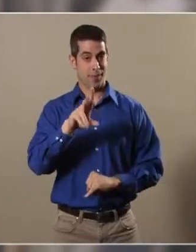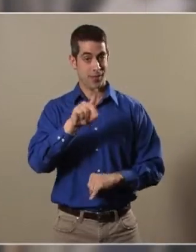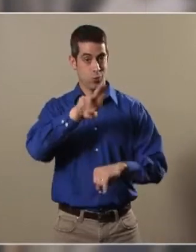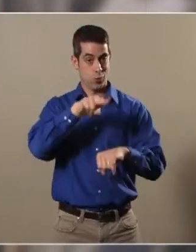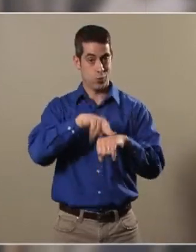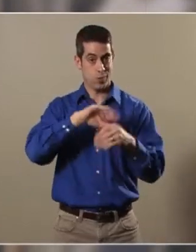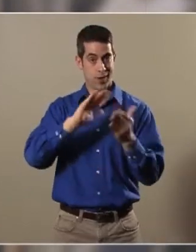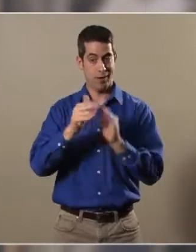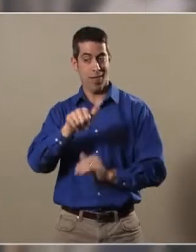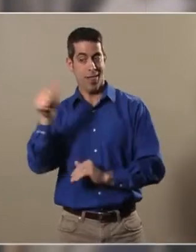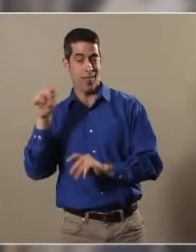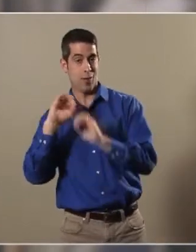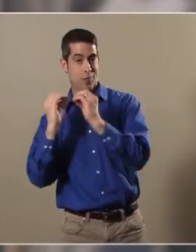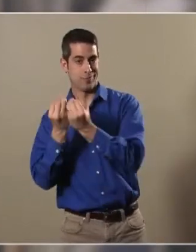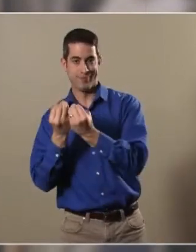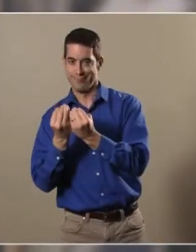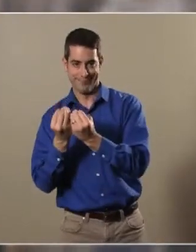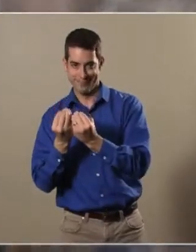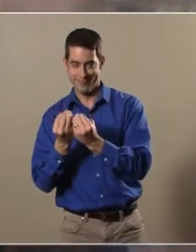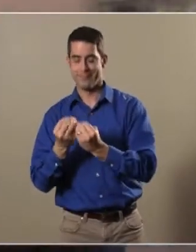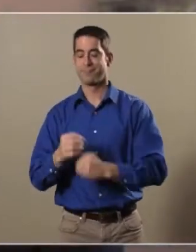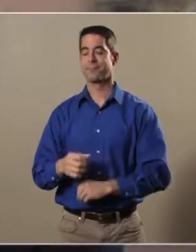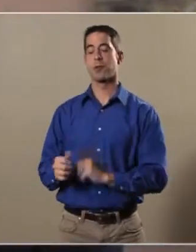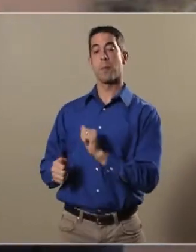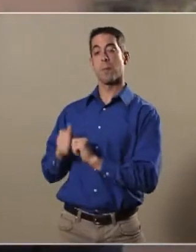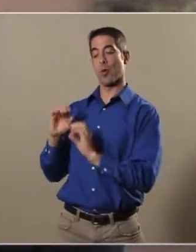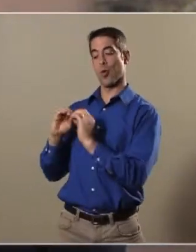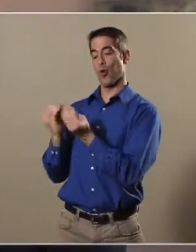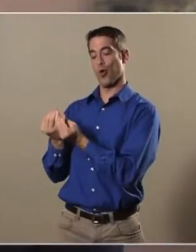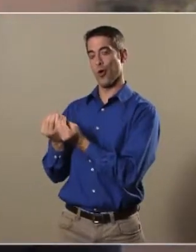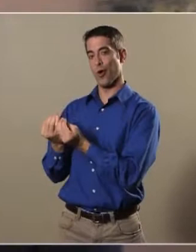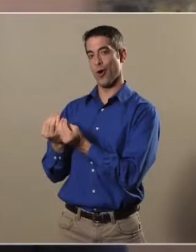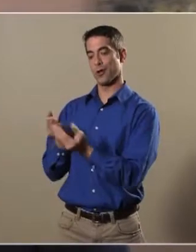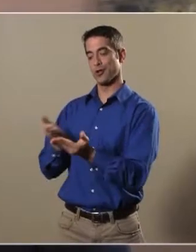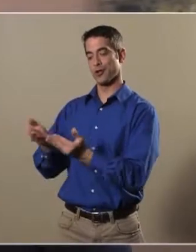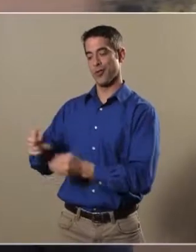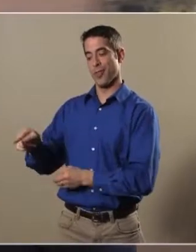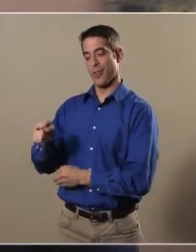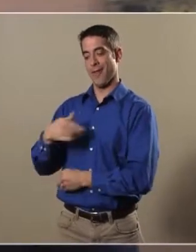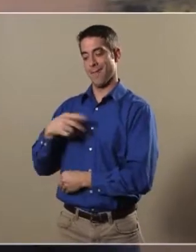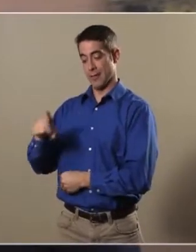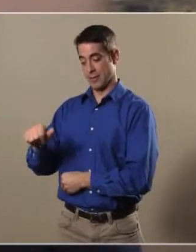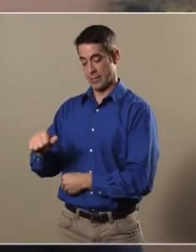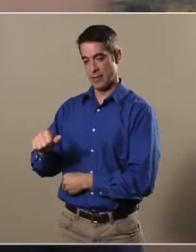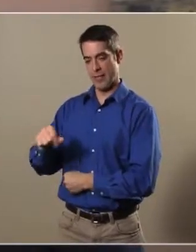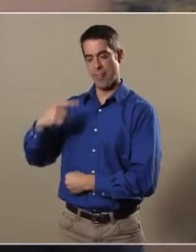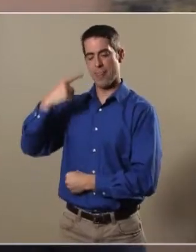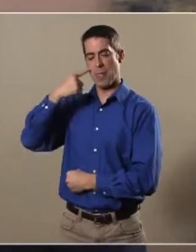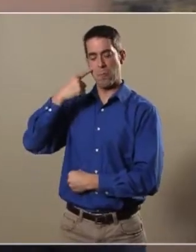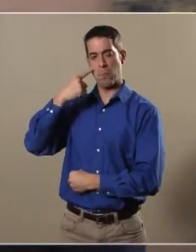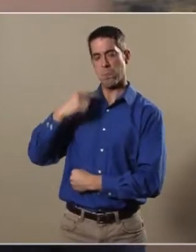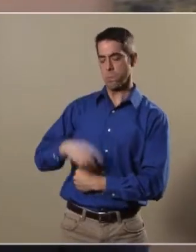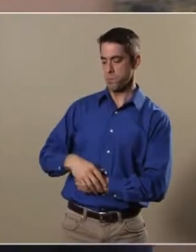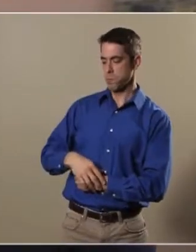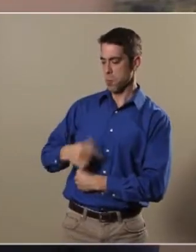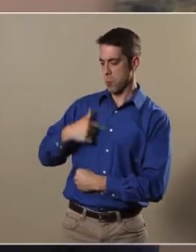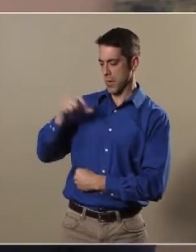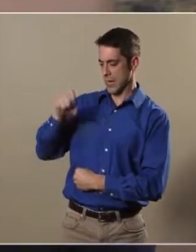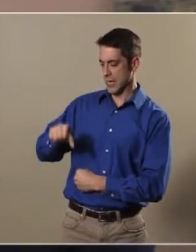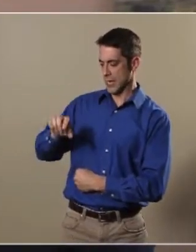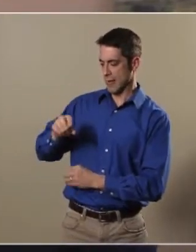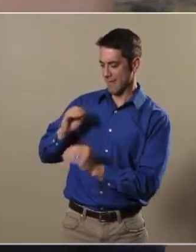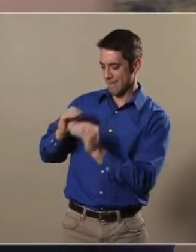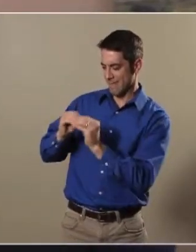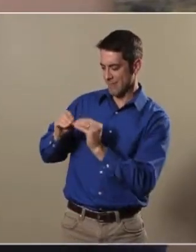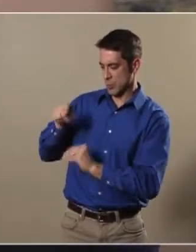people with disabilities. Most organizations that serve people with disabilities serve them in order to rehabilitate them